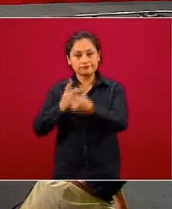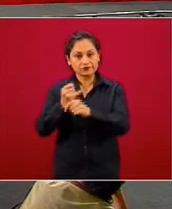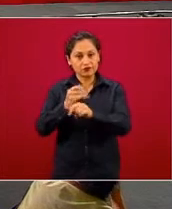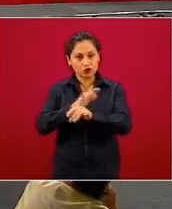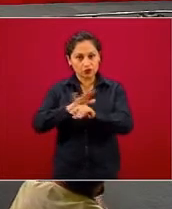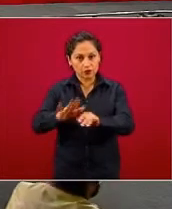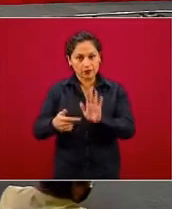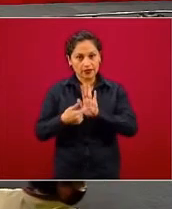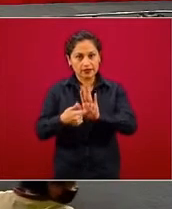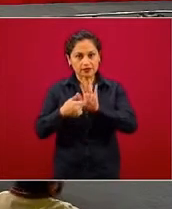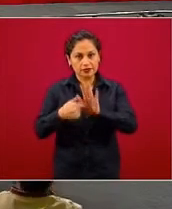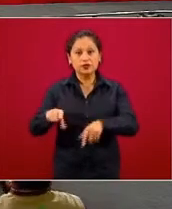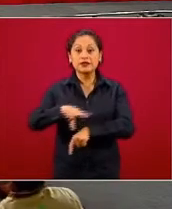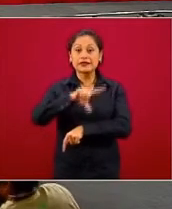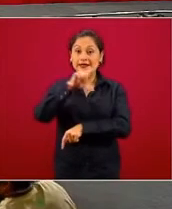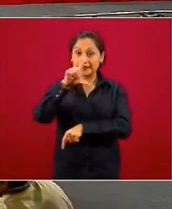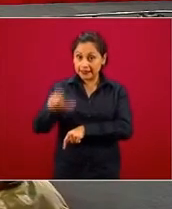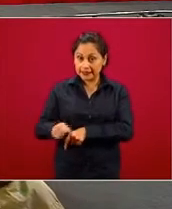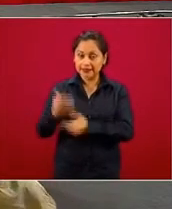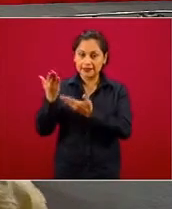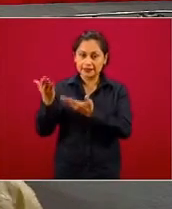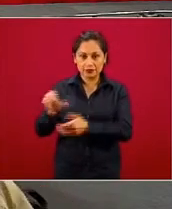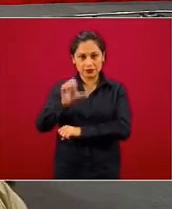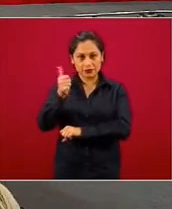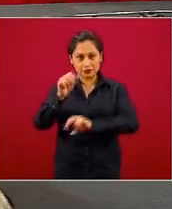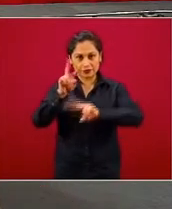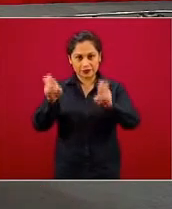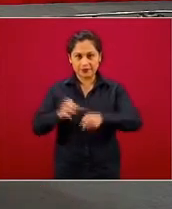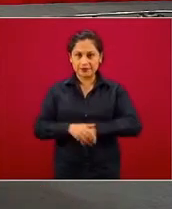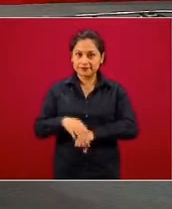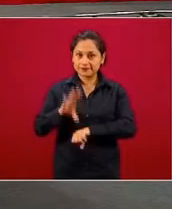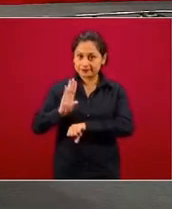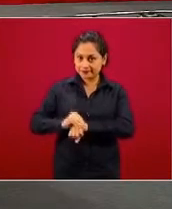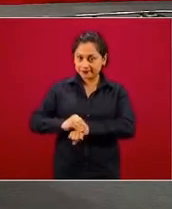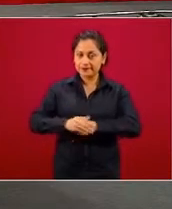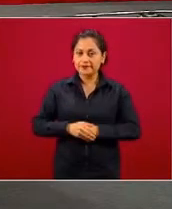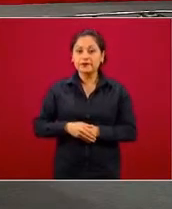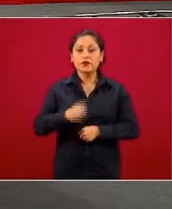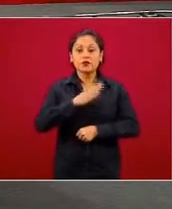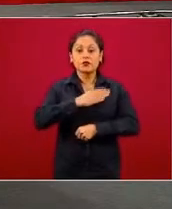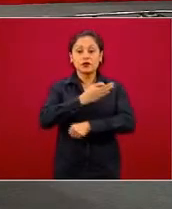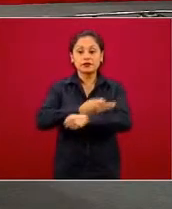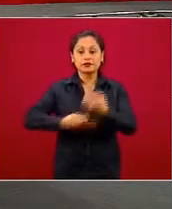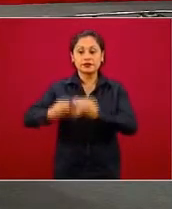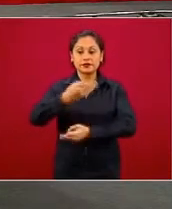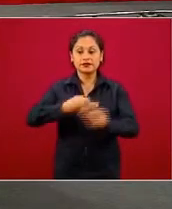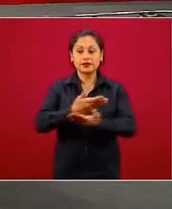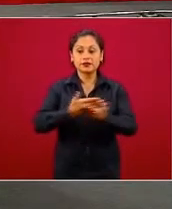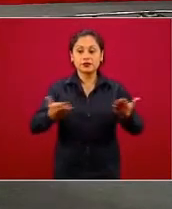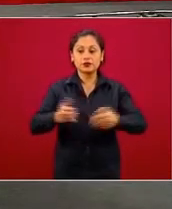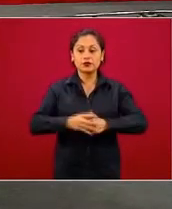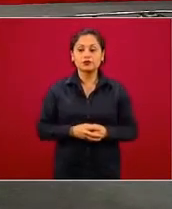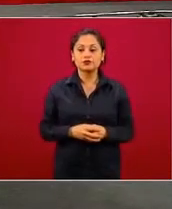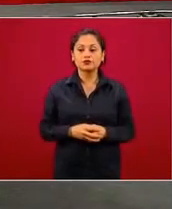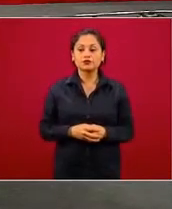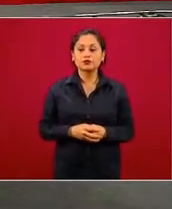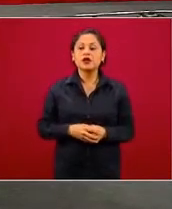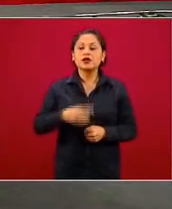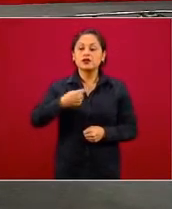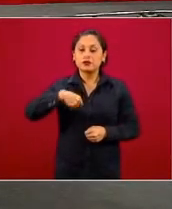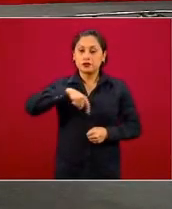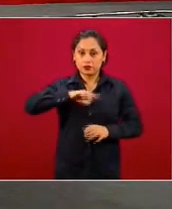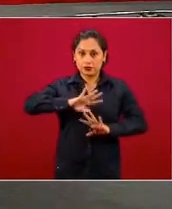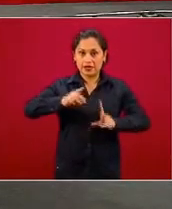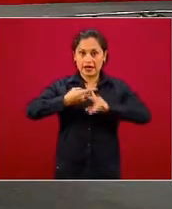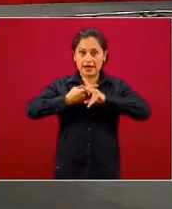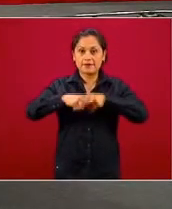report to us, and then we will hear from Dr. Scheinbaum. Good afternoon, everyone. Let's